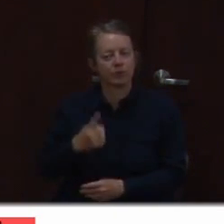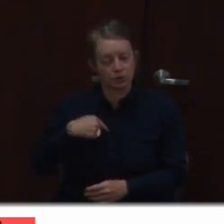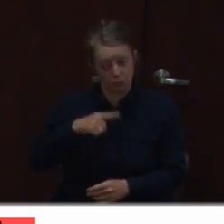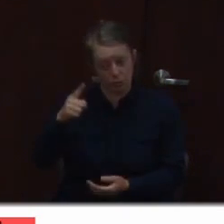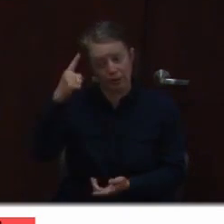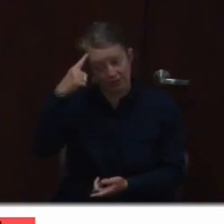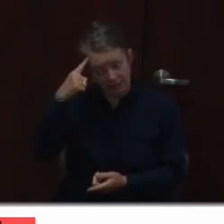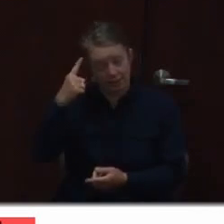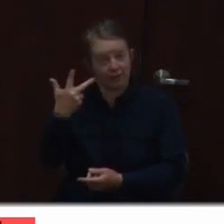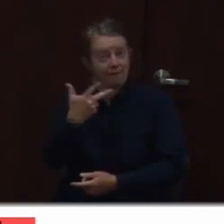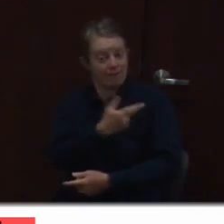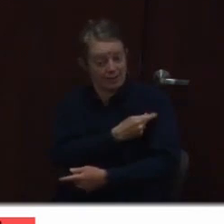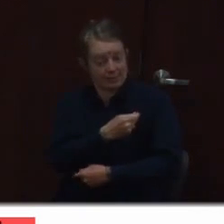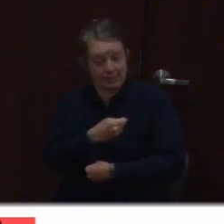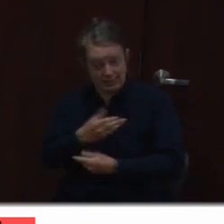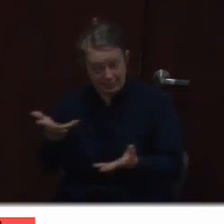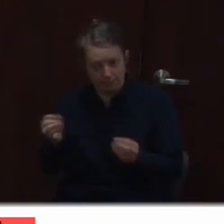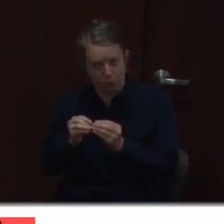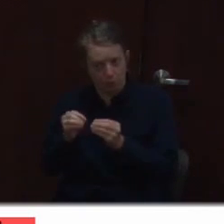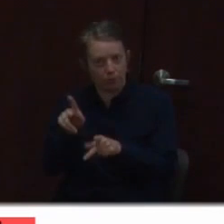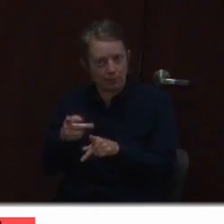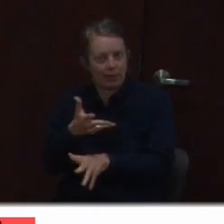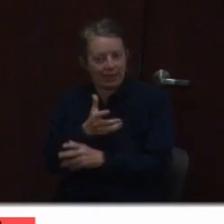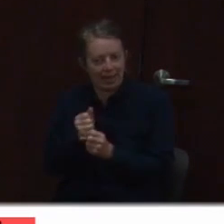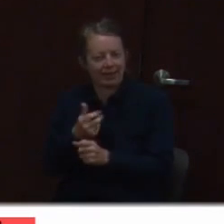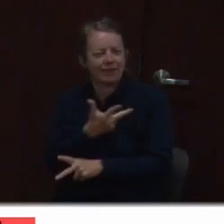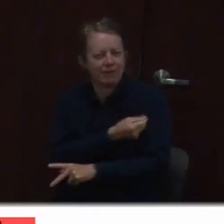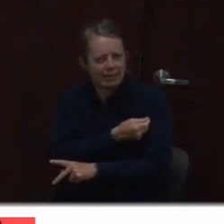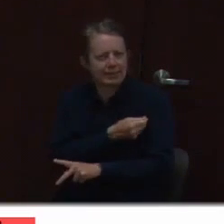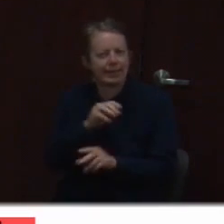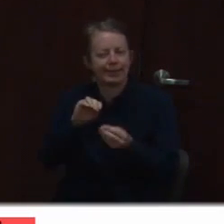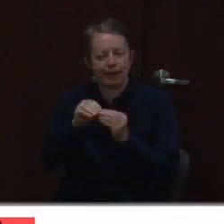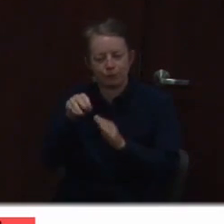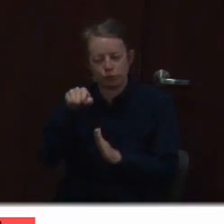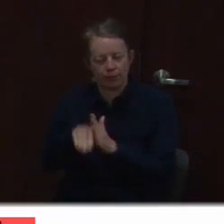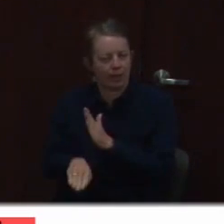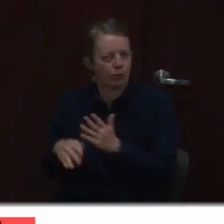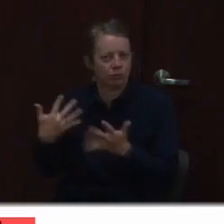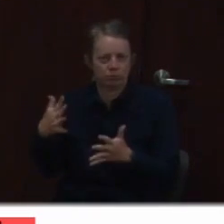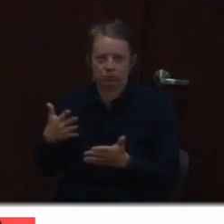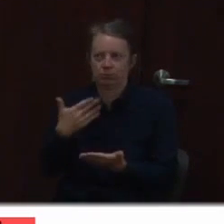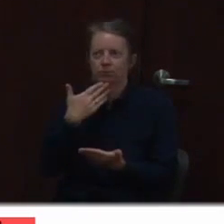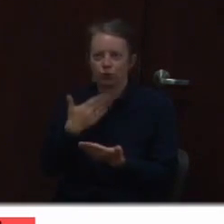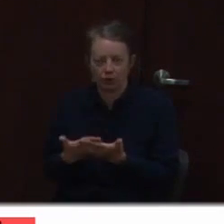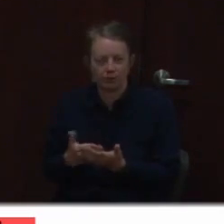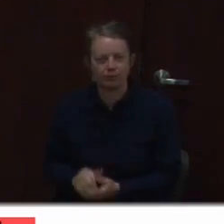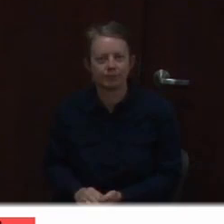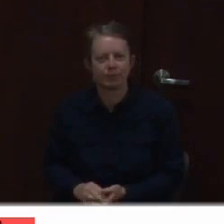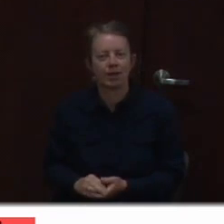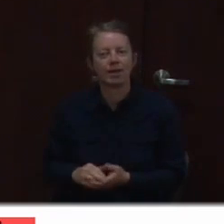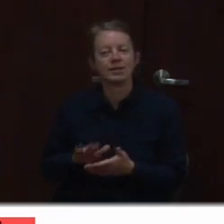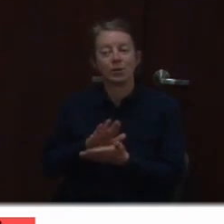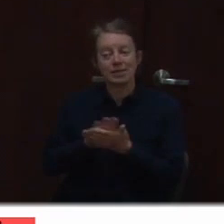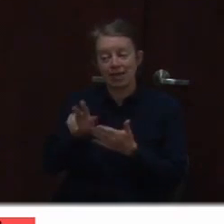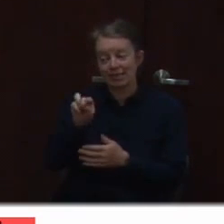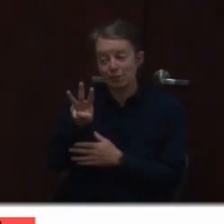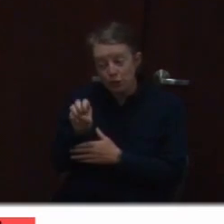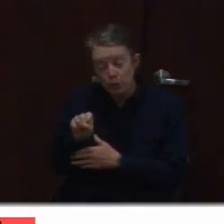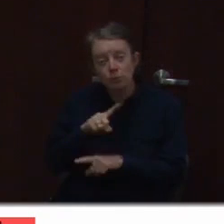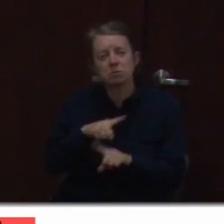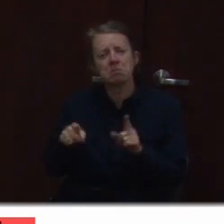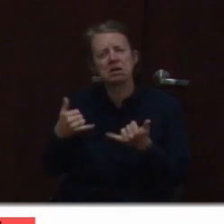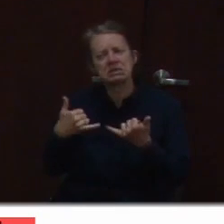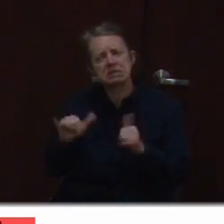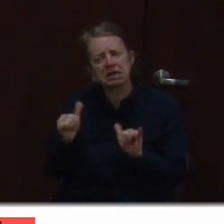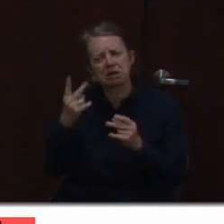impacted by vaccine rollout. So while that is really great news, we are not seeing immense impact yet in